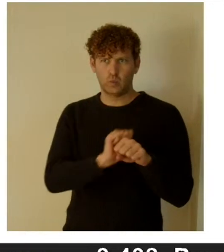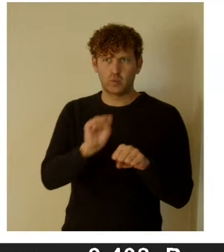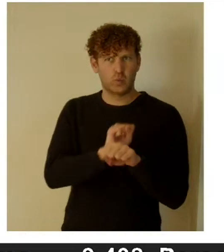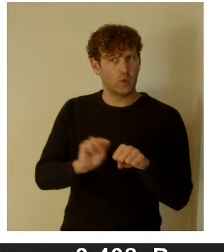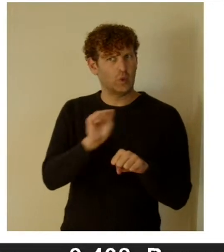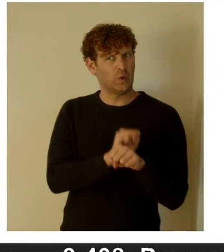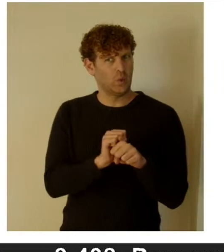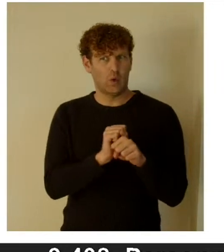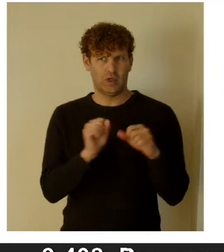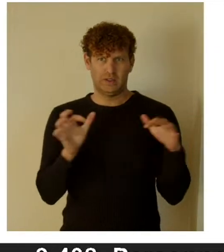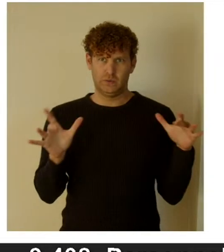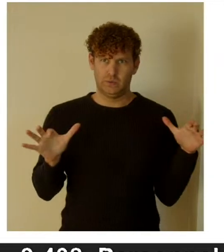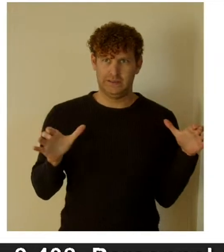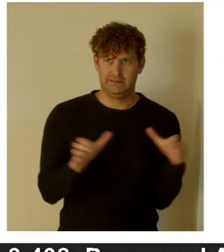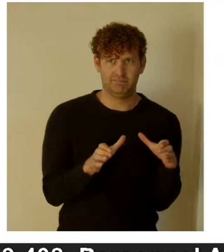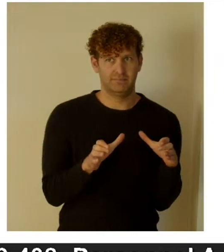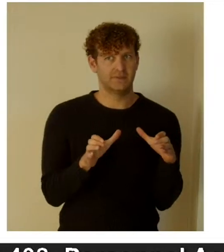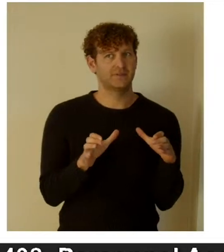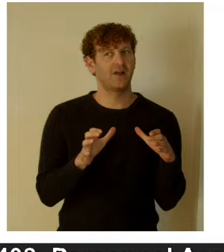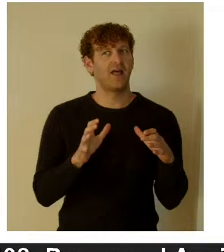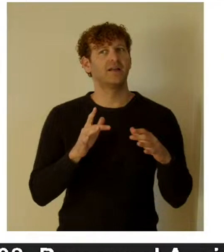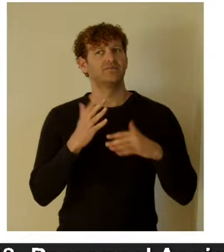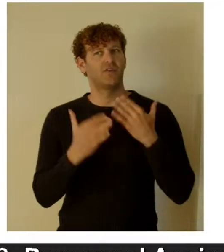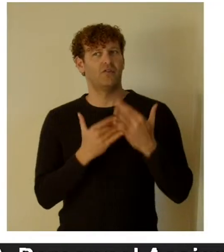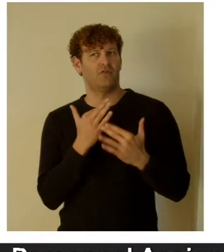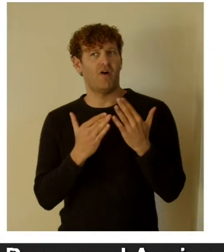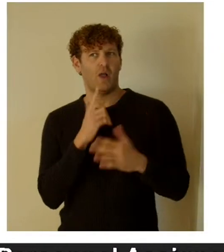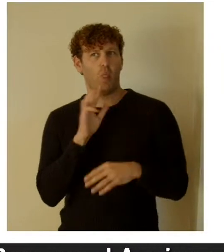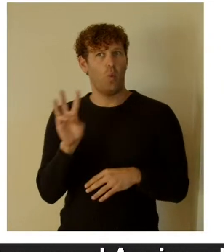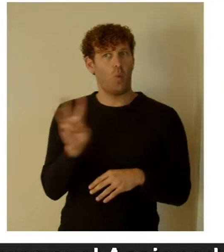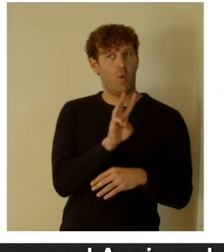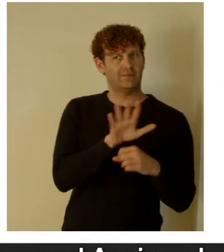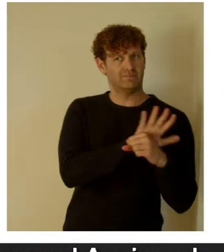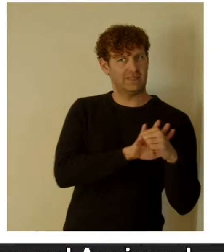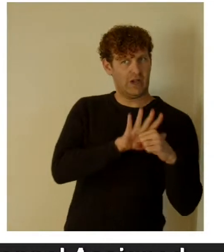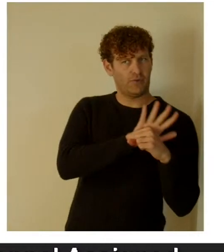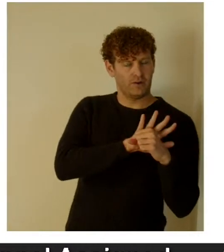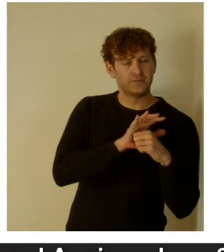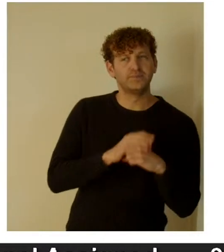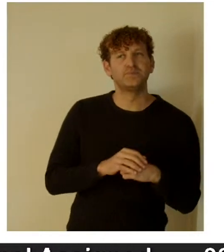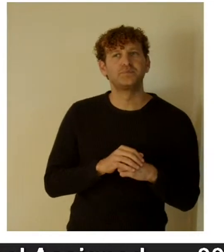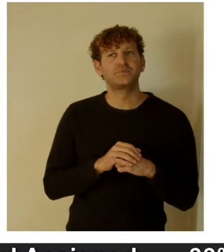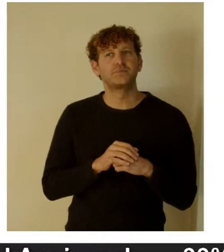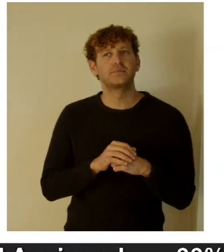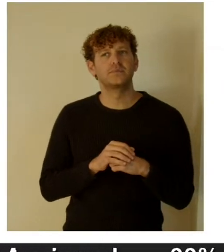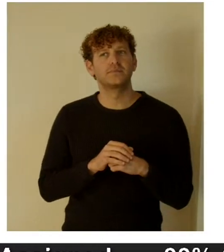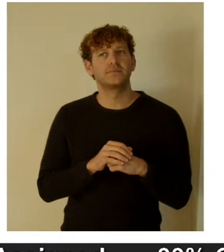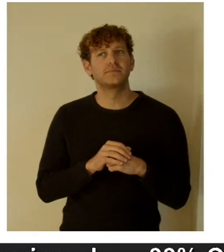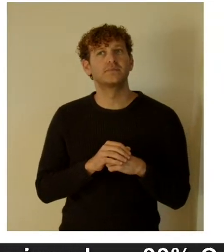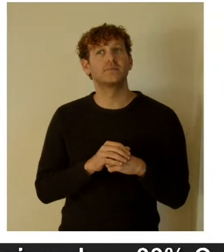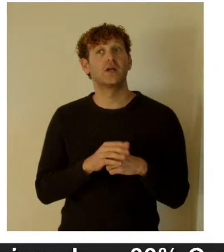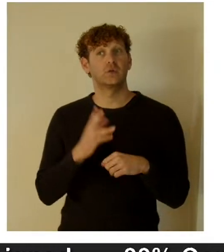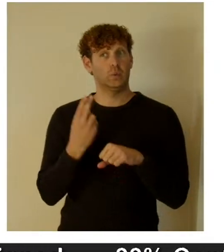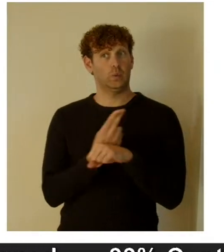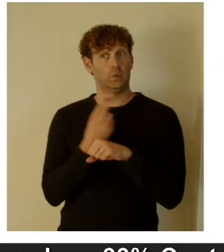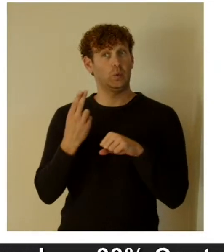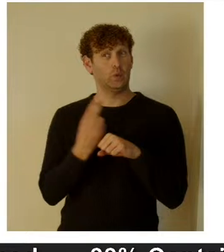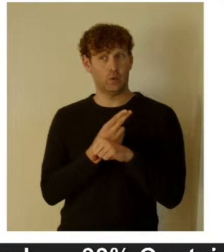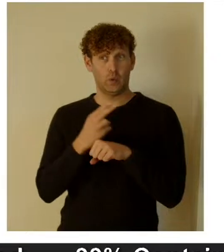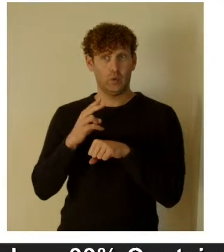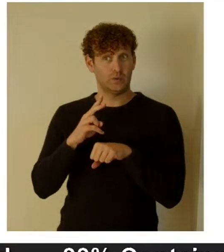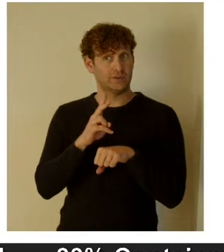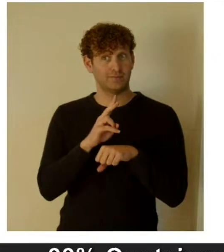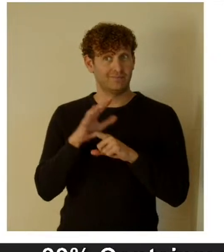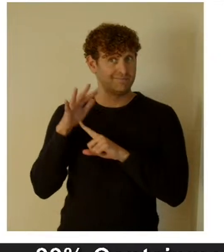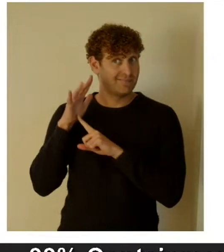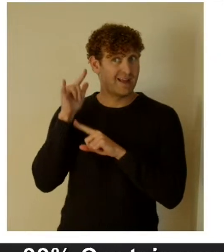and mop up and secure the shoulder of the west side of the fire. They continue to use aircraft as the winds